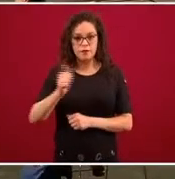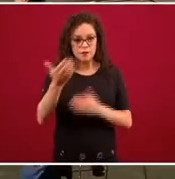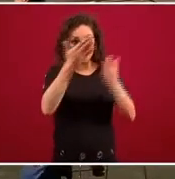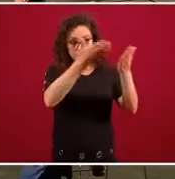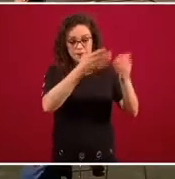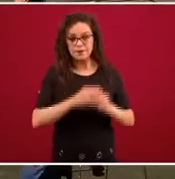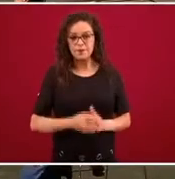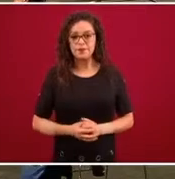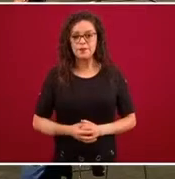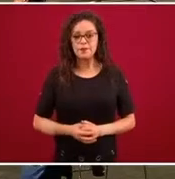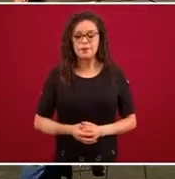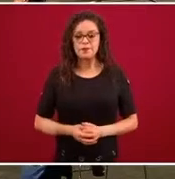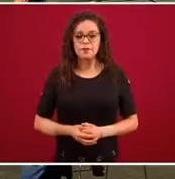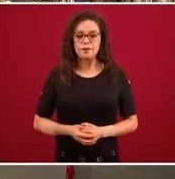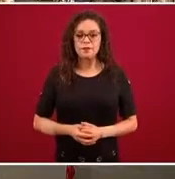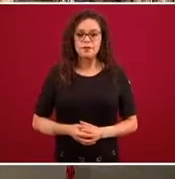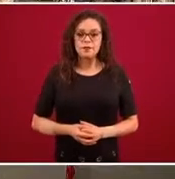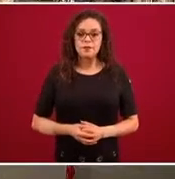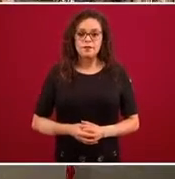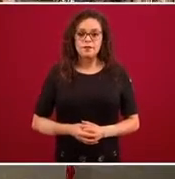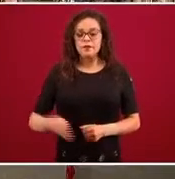of respect.